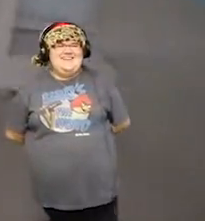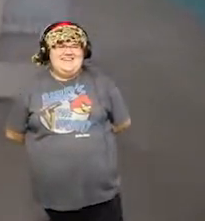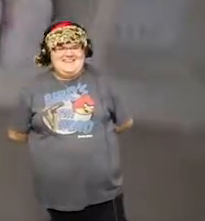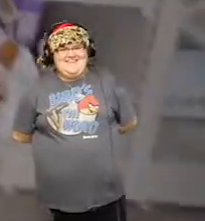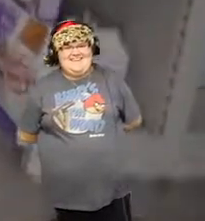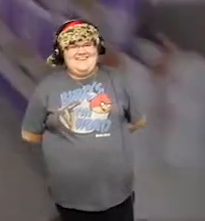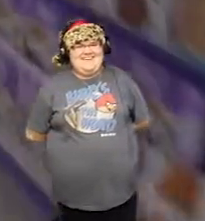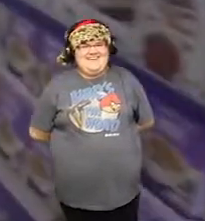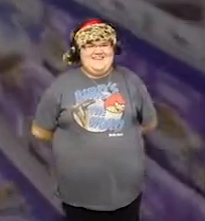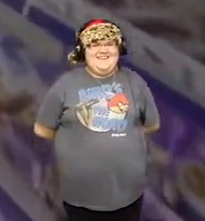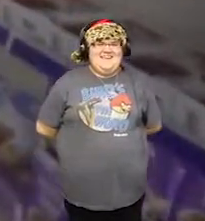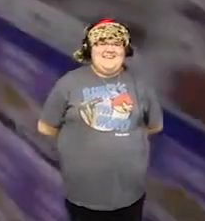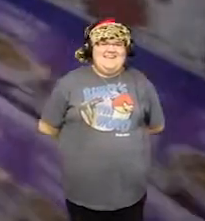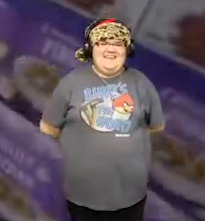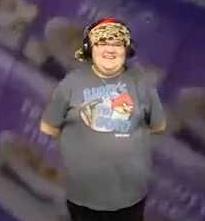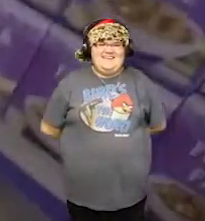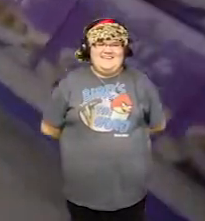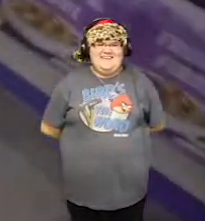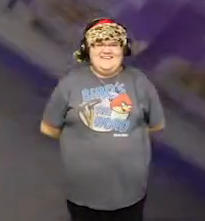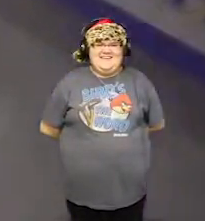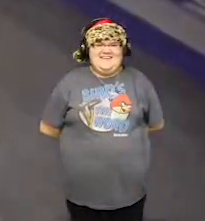Come with me.